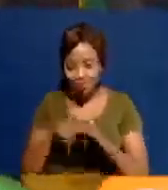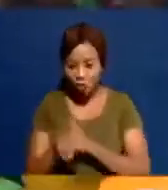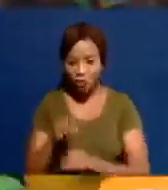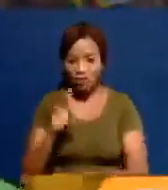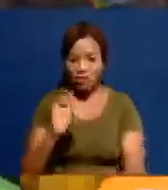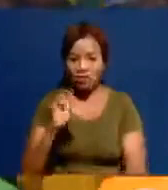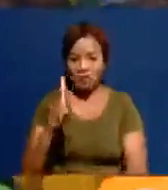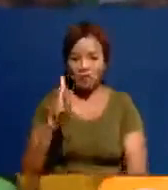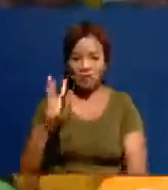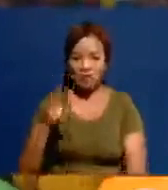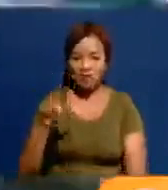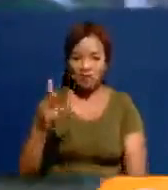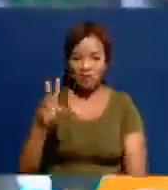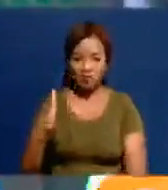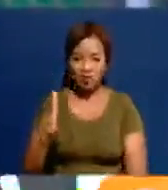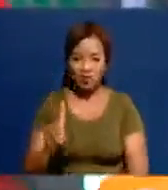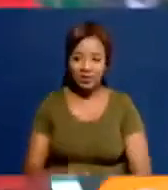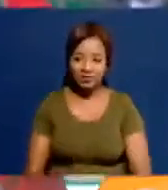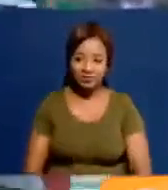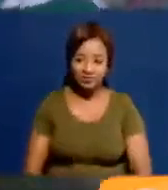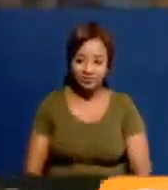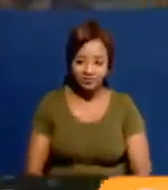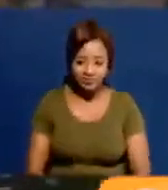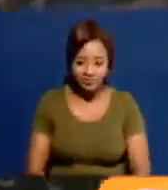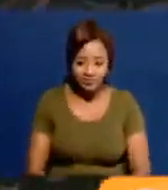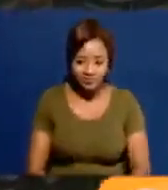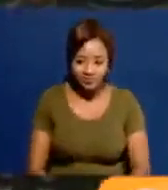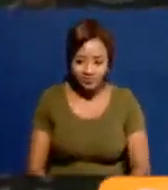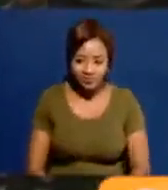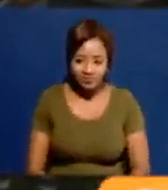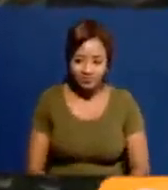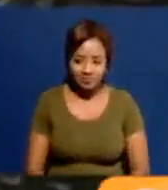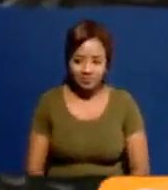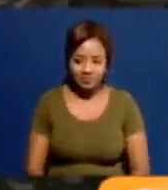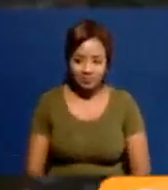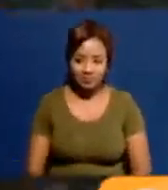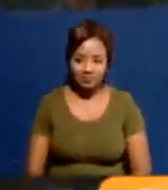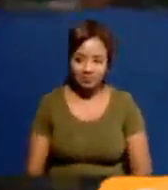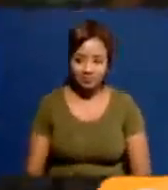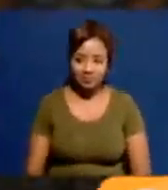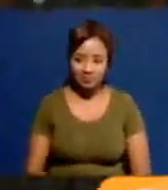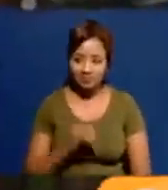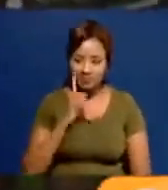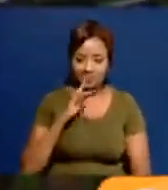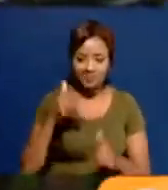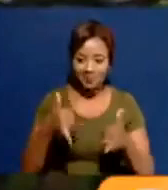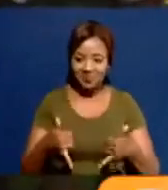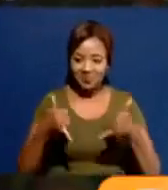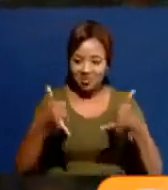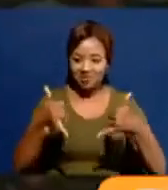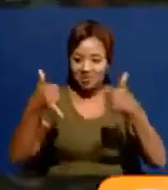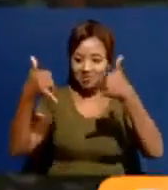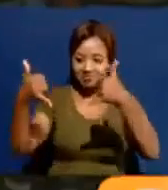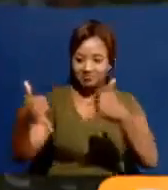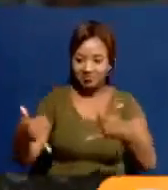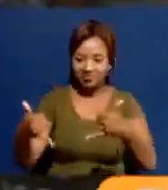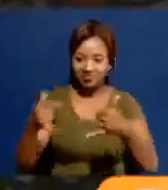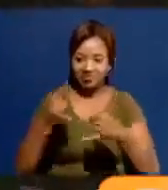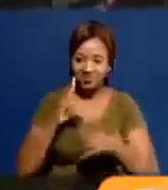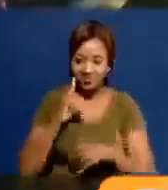try that will now hold absolutely nothing in the interplay. The Africa Barthes champions, the trophy being handed to Panache Zuse